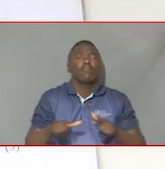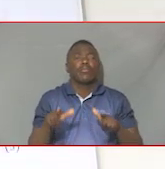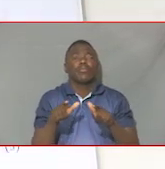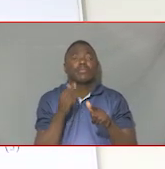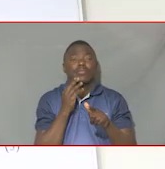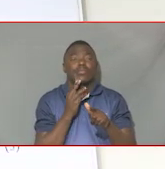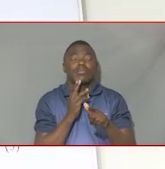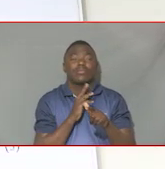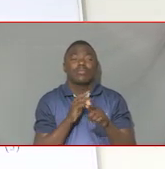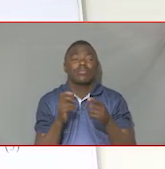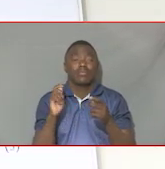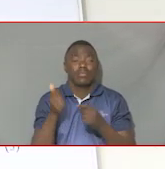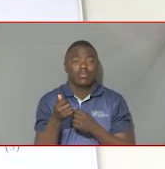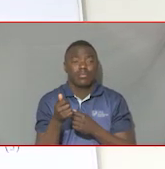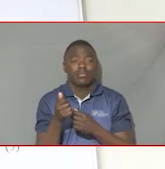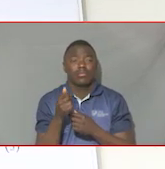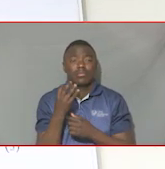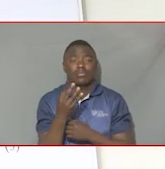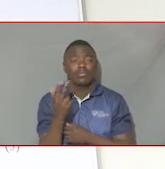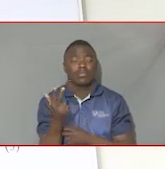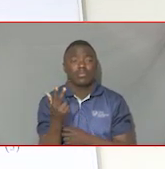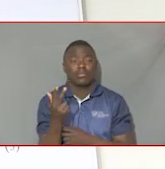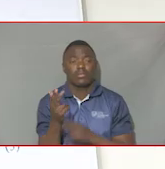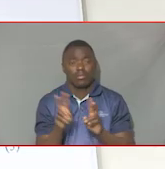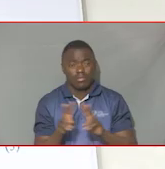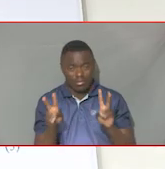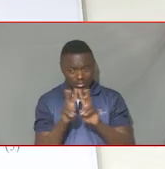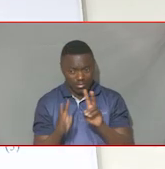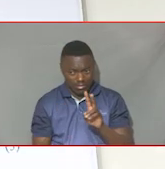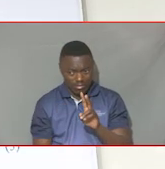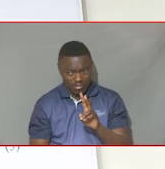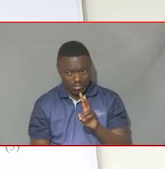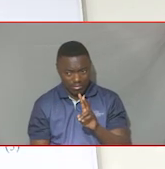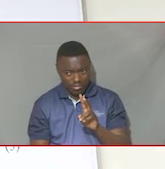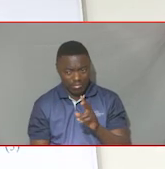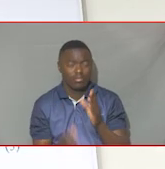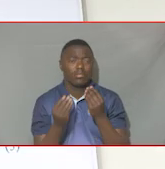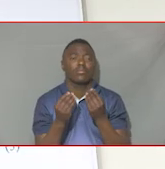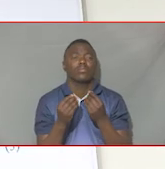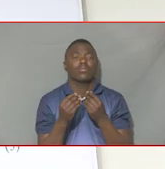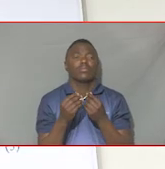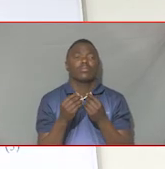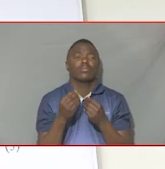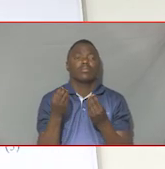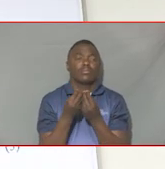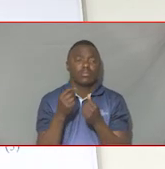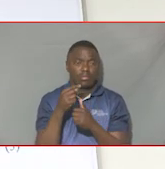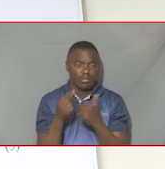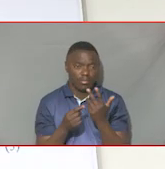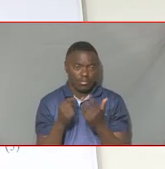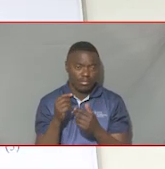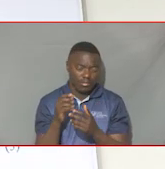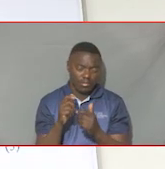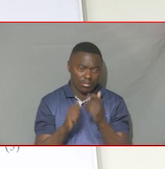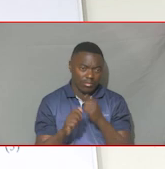by putting the x value of 38 into the least squares regression line, I will get the number of containers of milk,